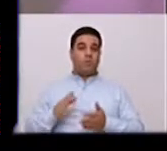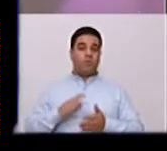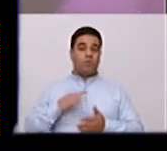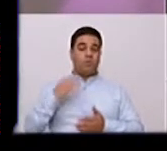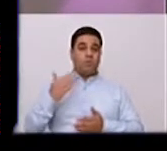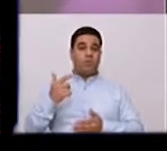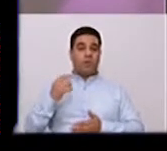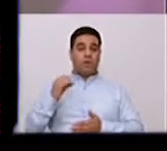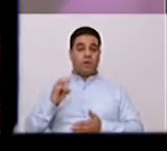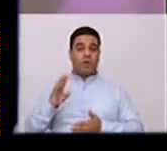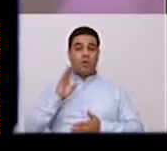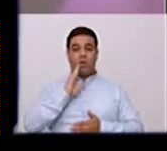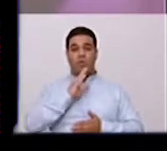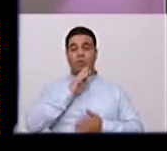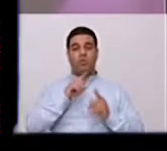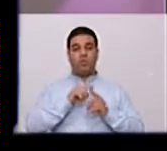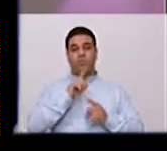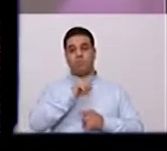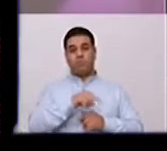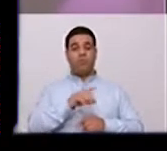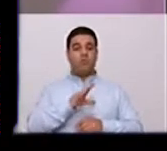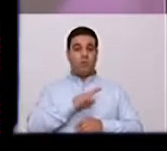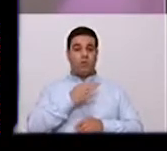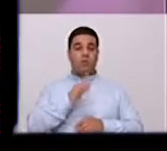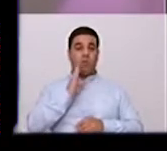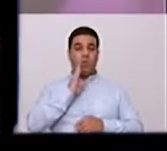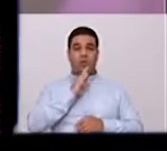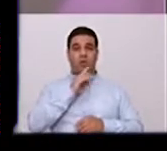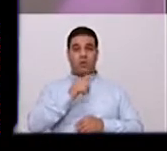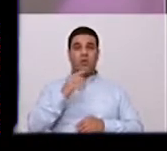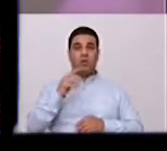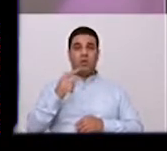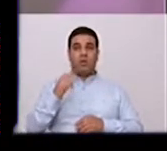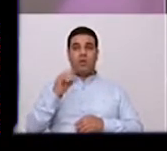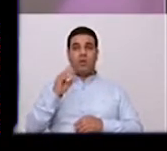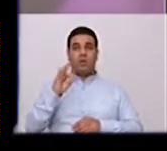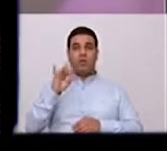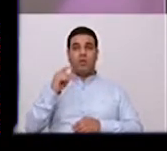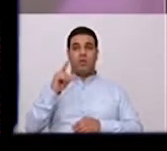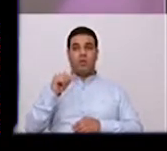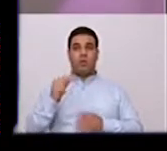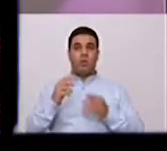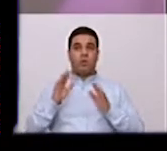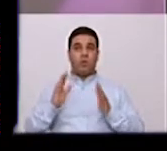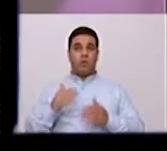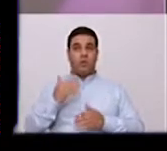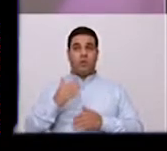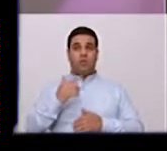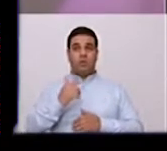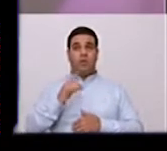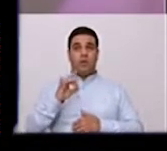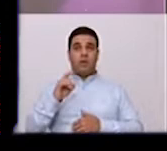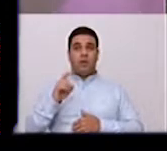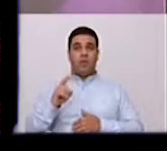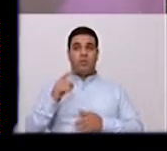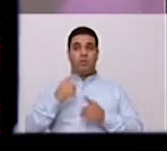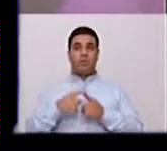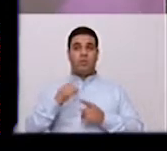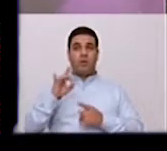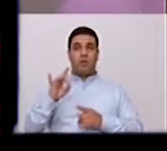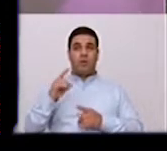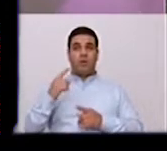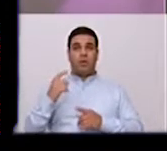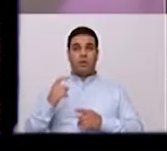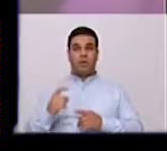bu gen onada ham bo'lgan, ya'ni onaniki getrizigota holatda bo'ladi. Va bunda RH plus va RH minus